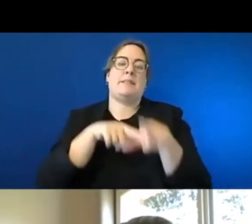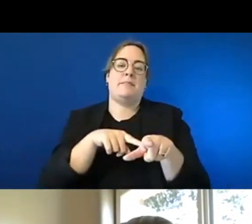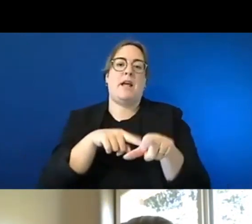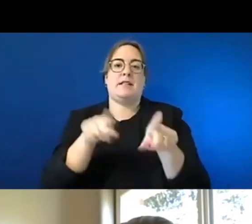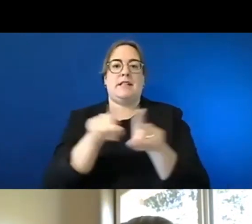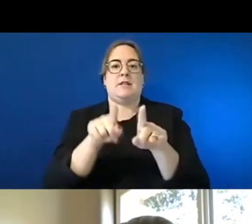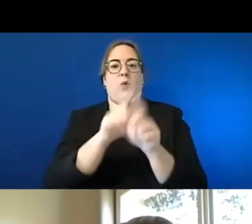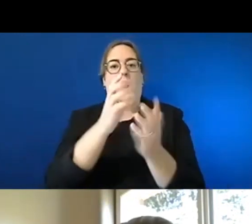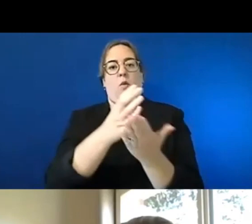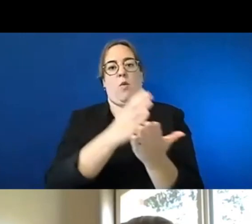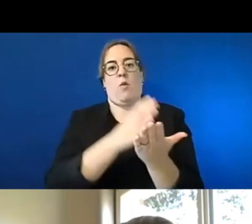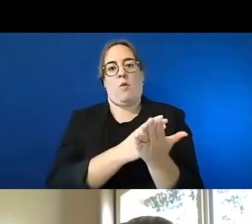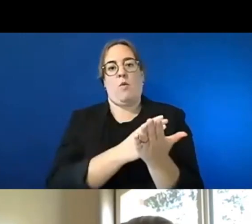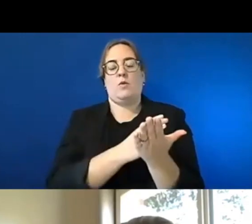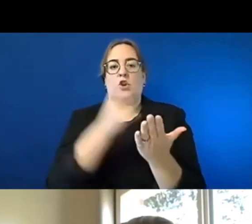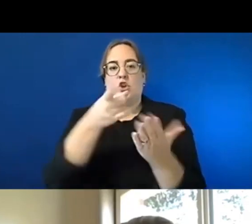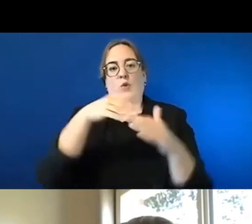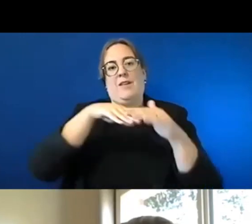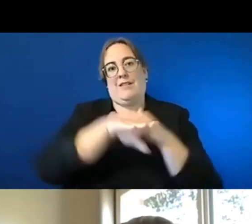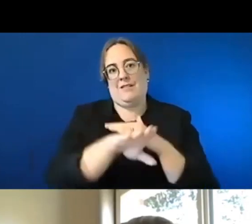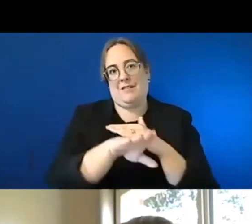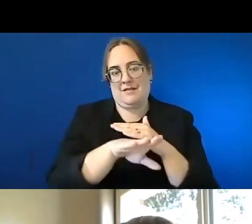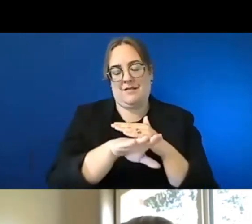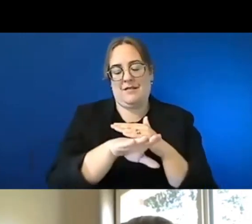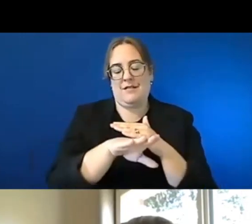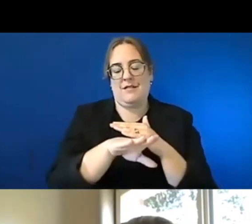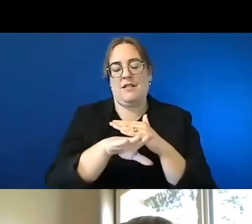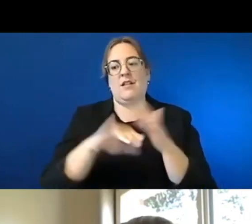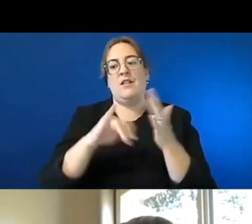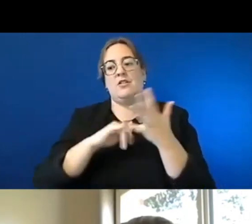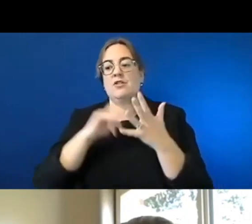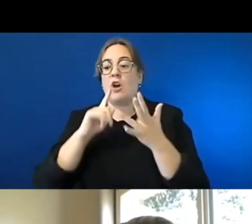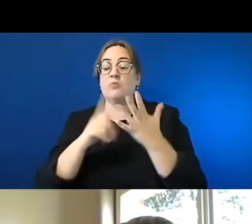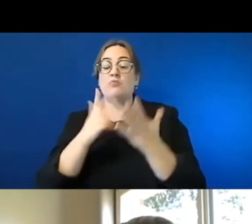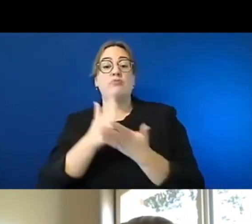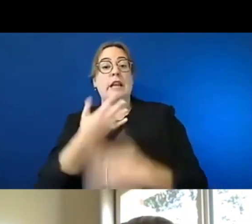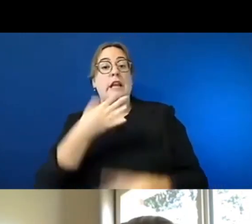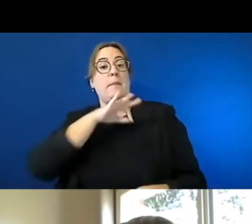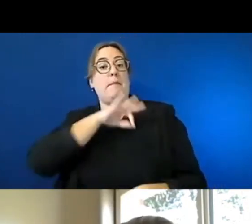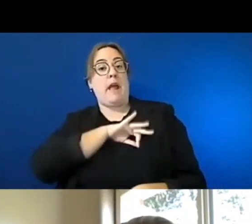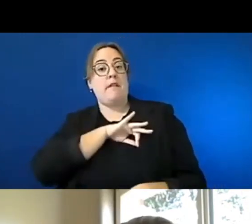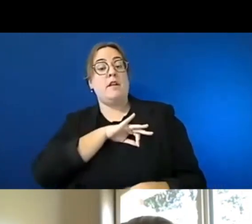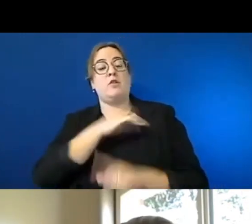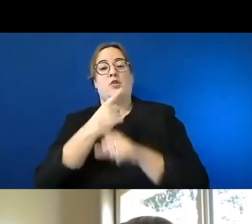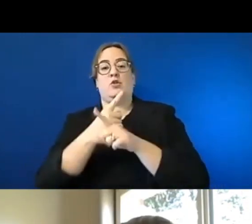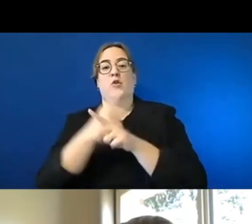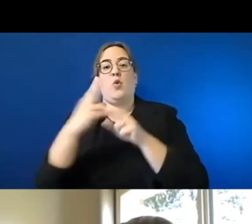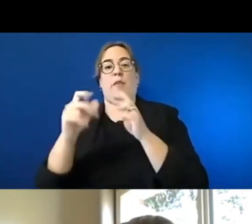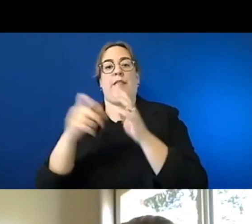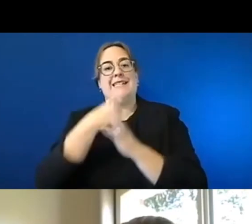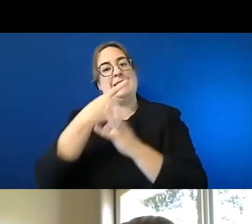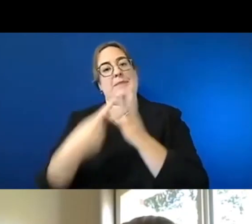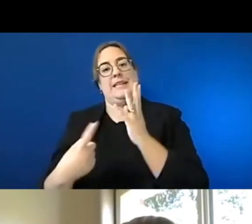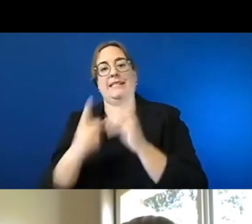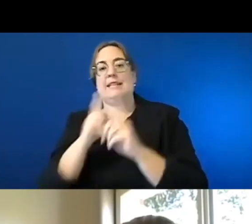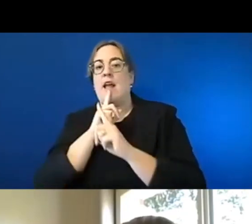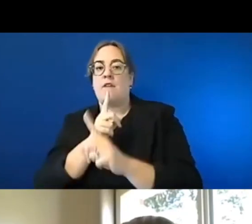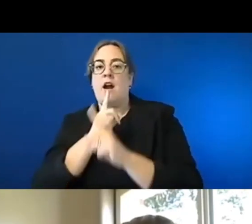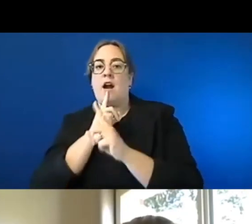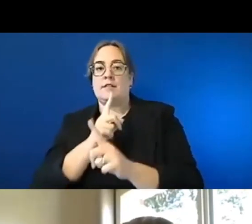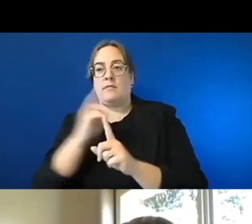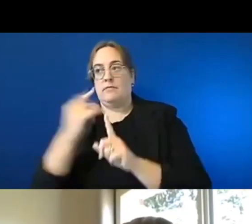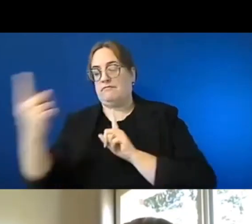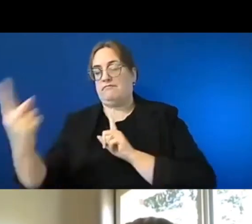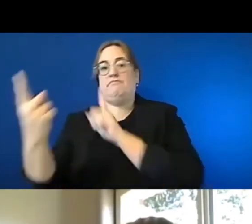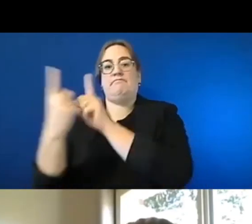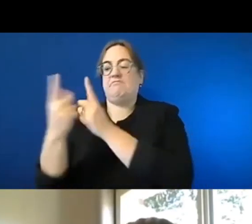those requirements are as well. So I think it's really useful to have a chat with the disability advisor and even the course director, if we can